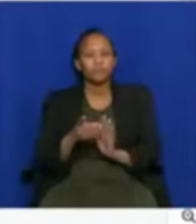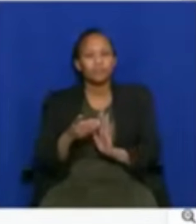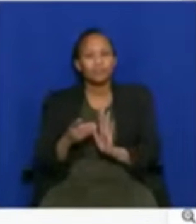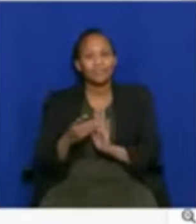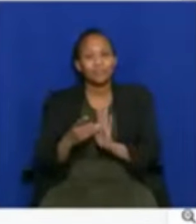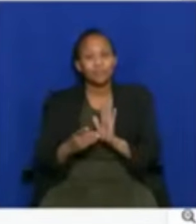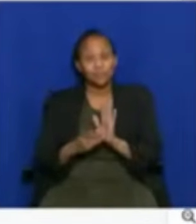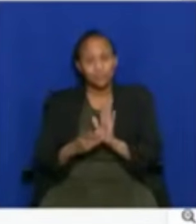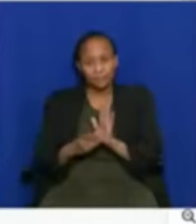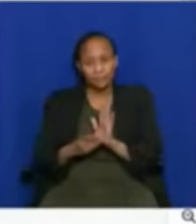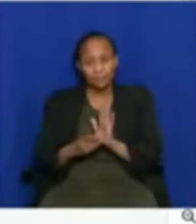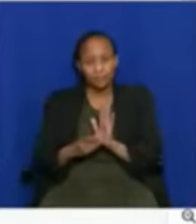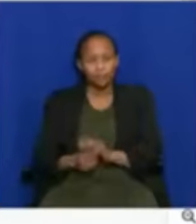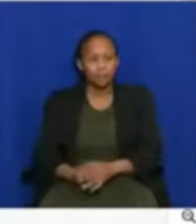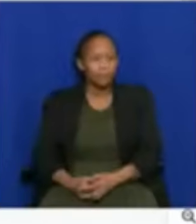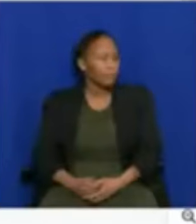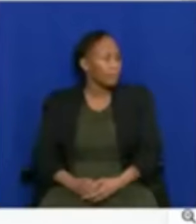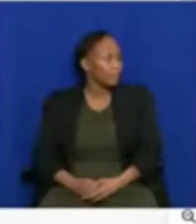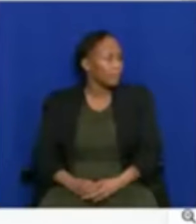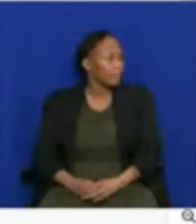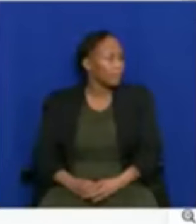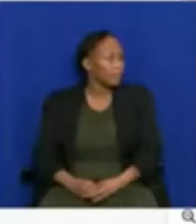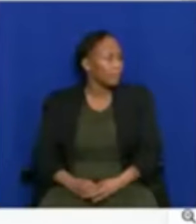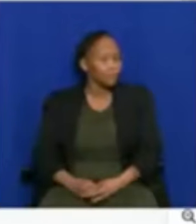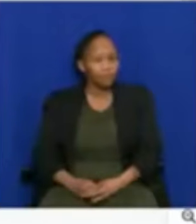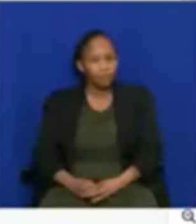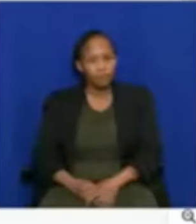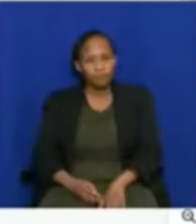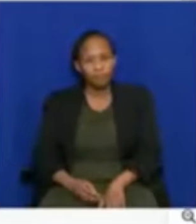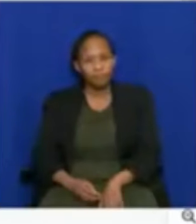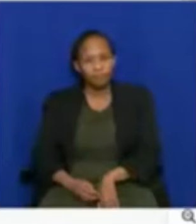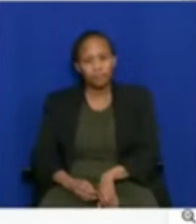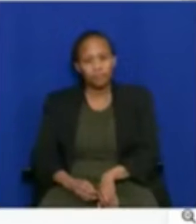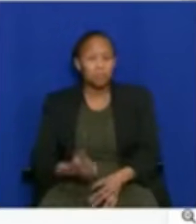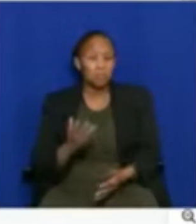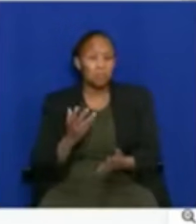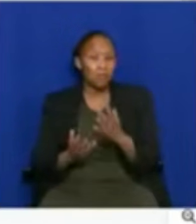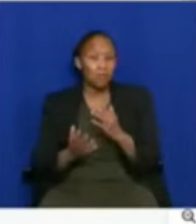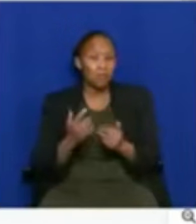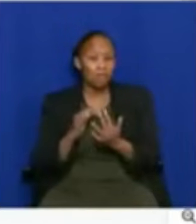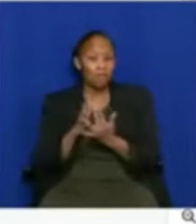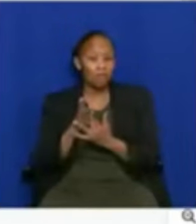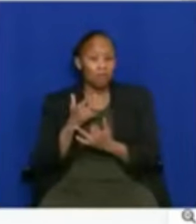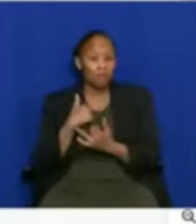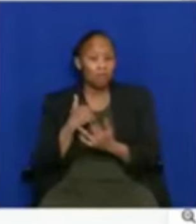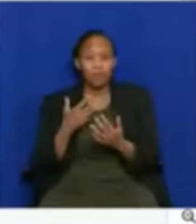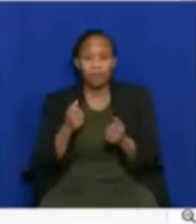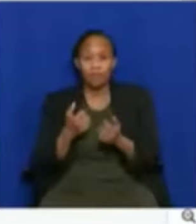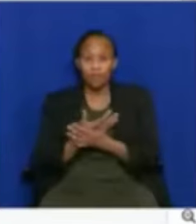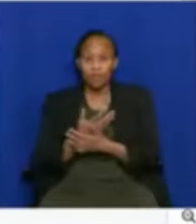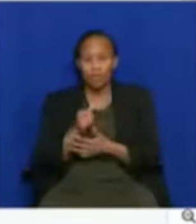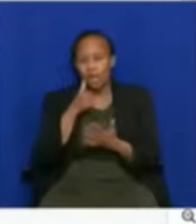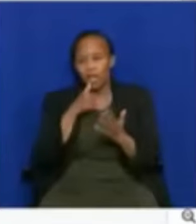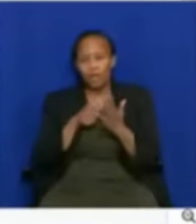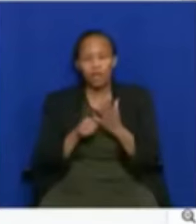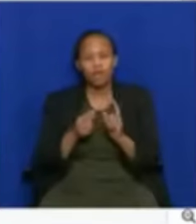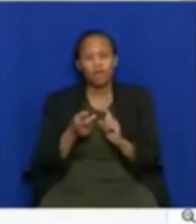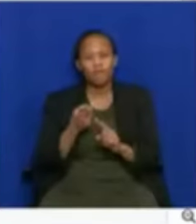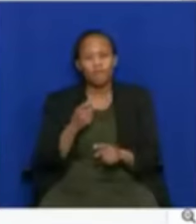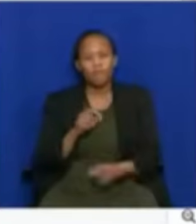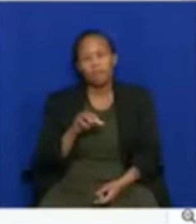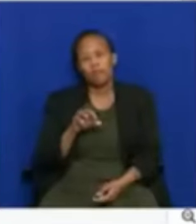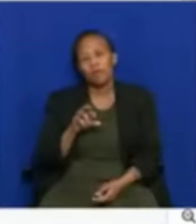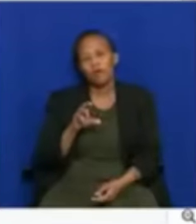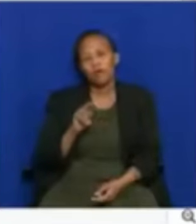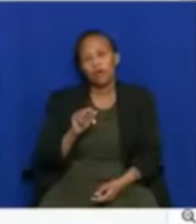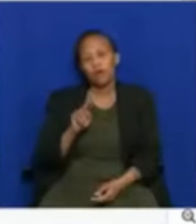I may have missed it. This letter from Mr. Nkabinde refers to a Langlakte case